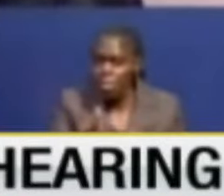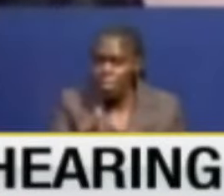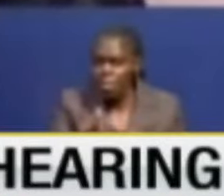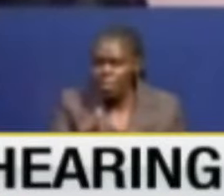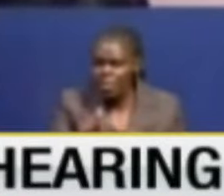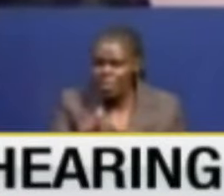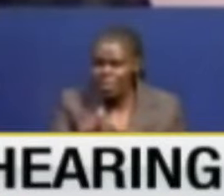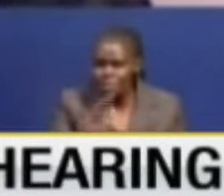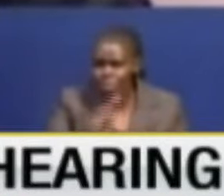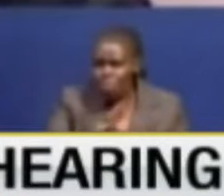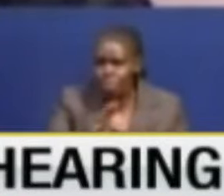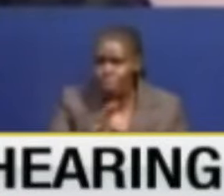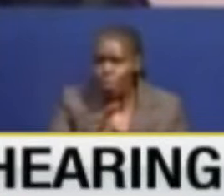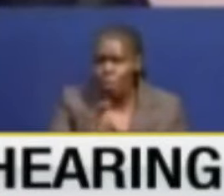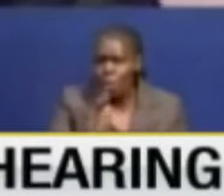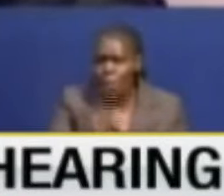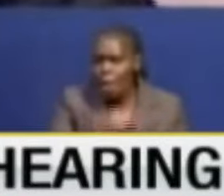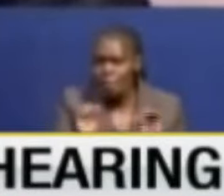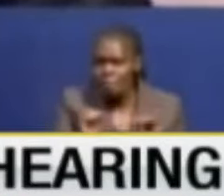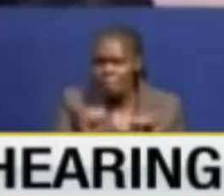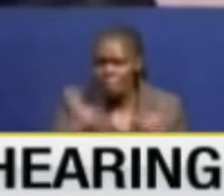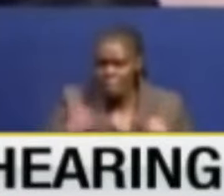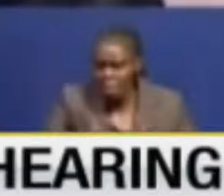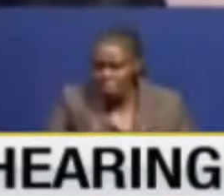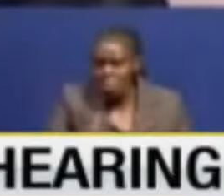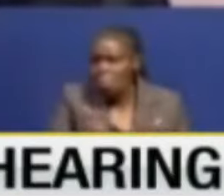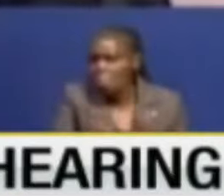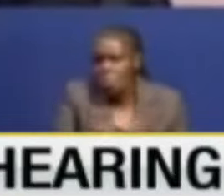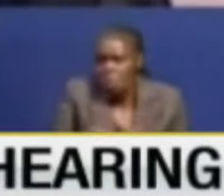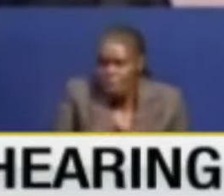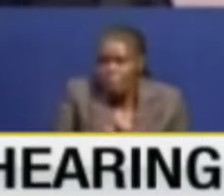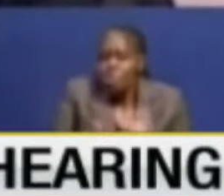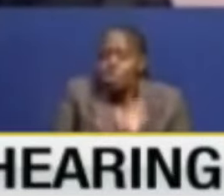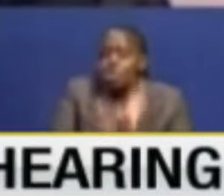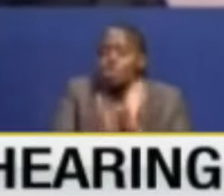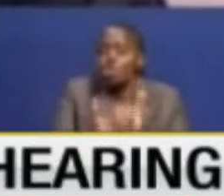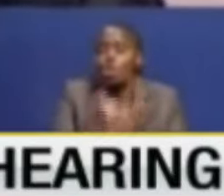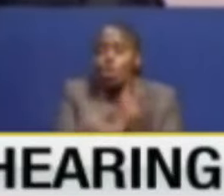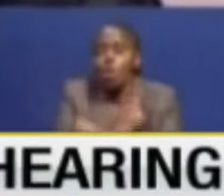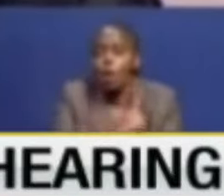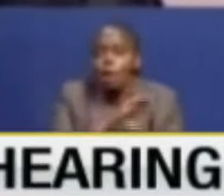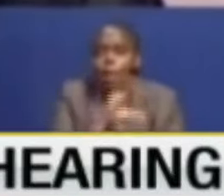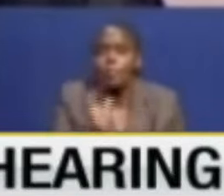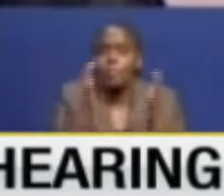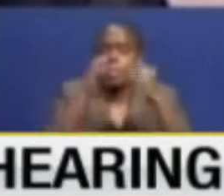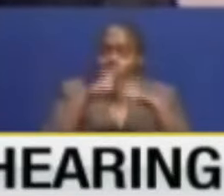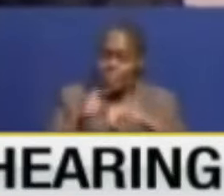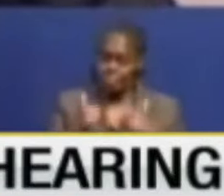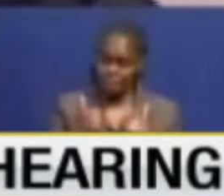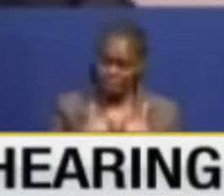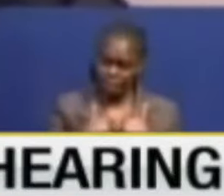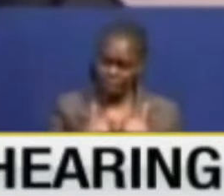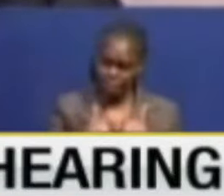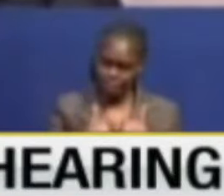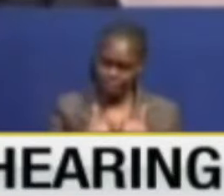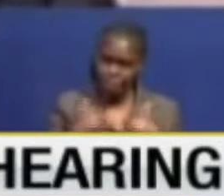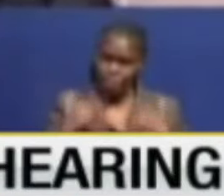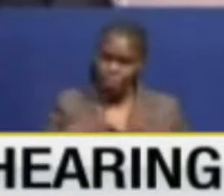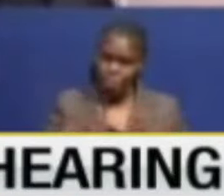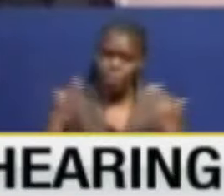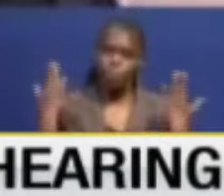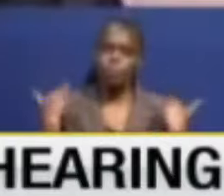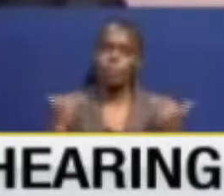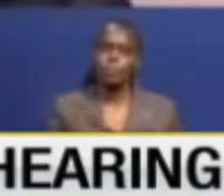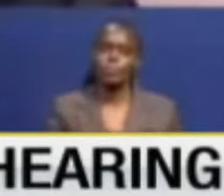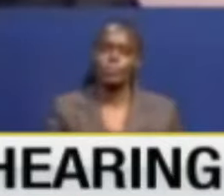of malice. It's not out of any personal vendetta. It's to show the love that the county assembly has for the people of